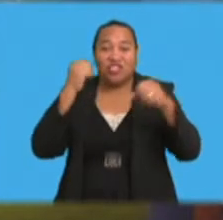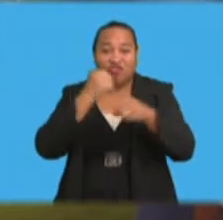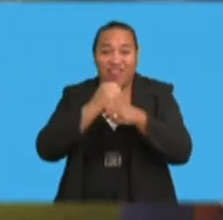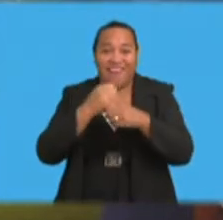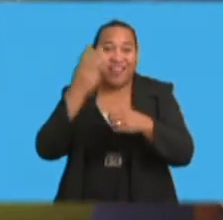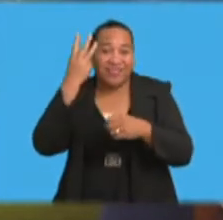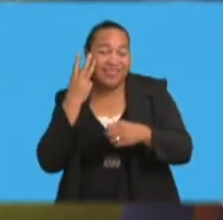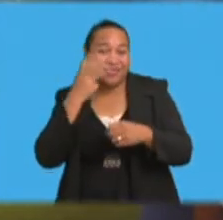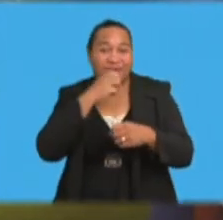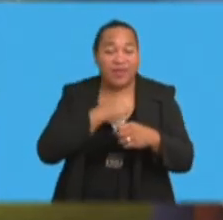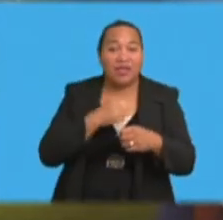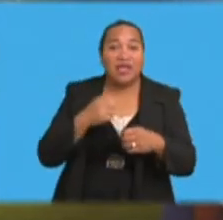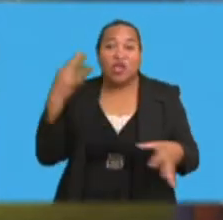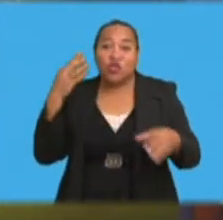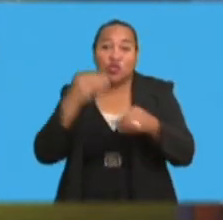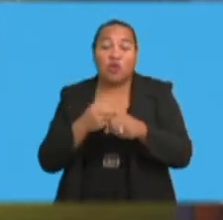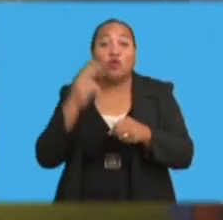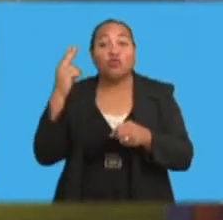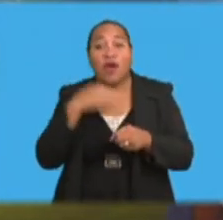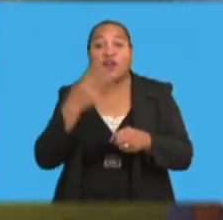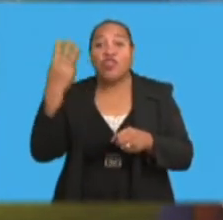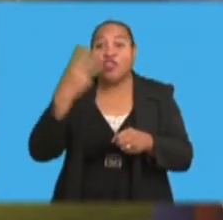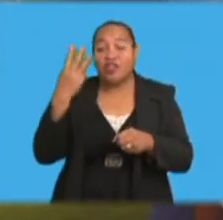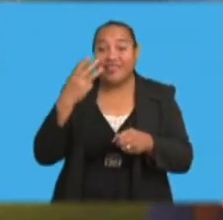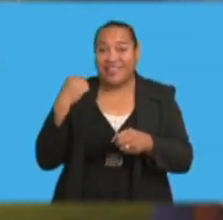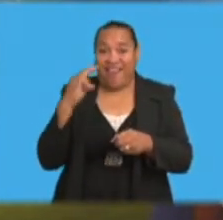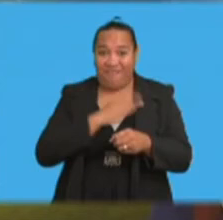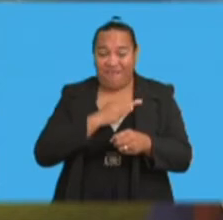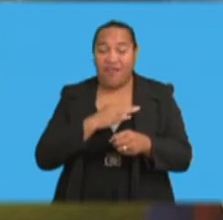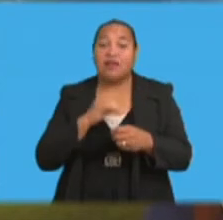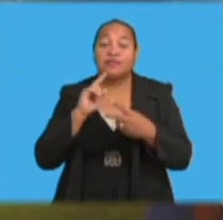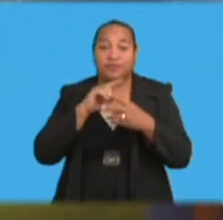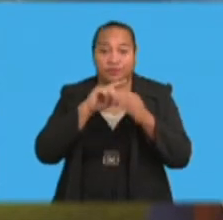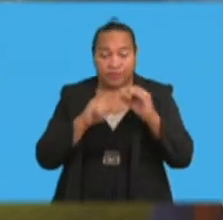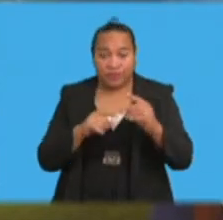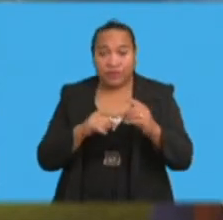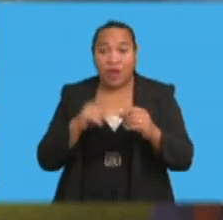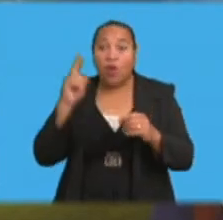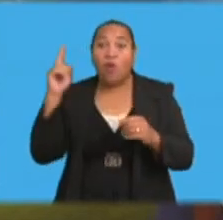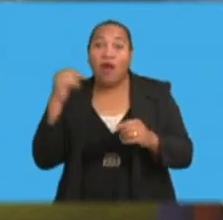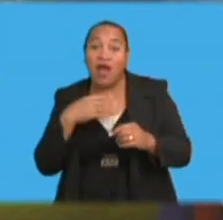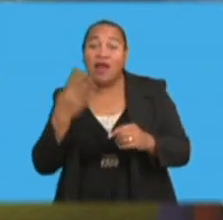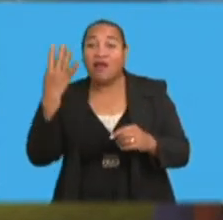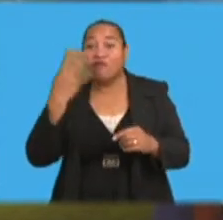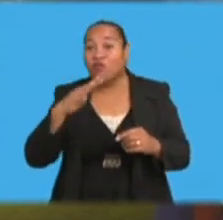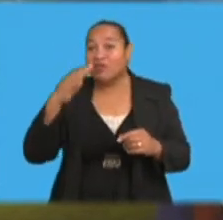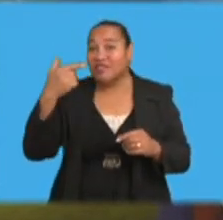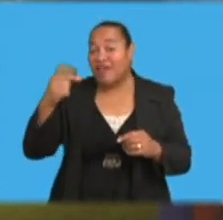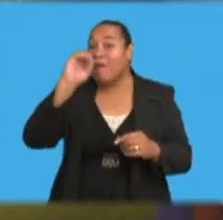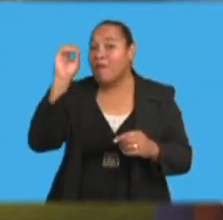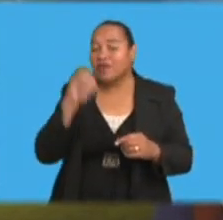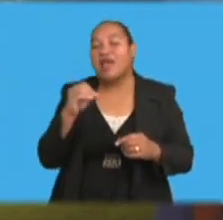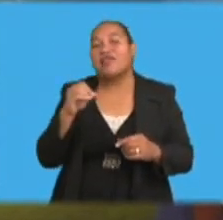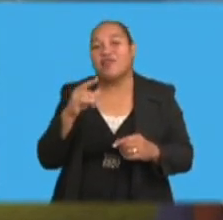has a total of 213 staff, of which 100 or 47% are female. At the management